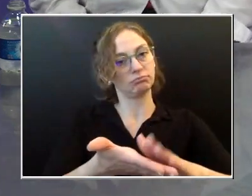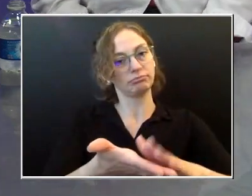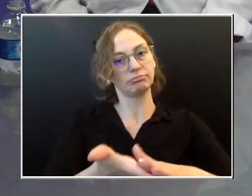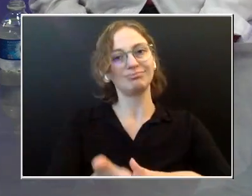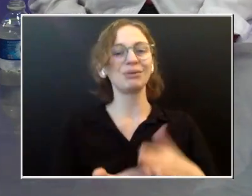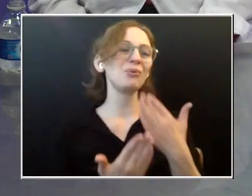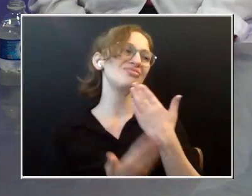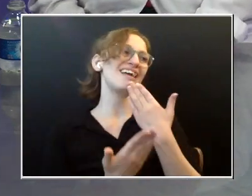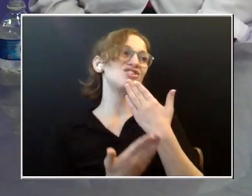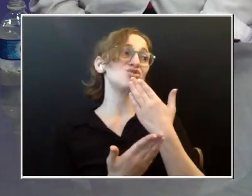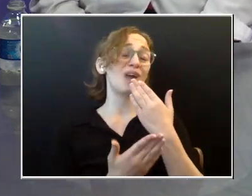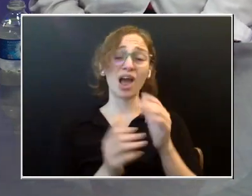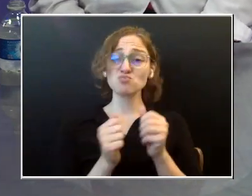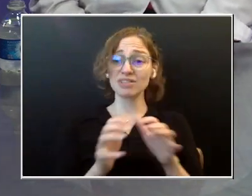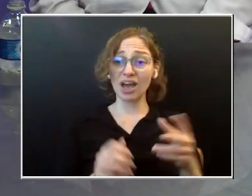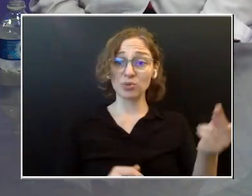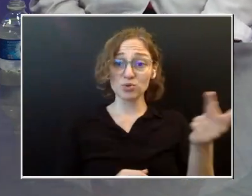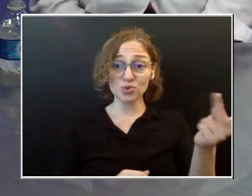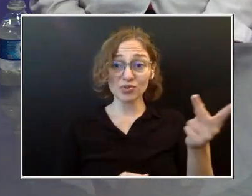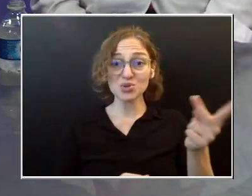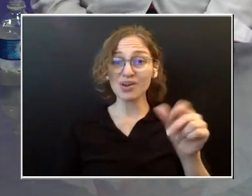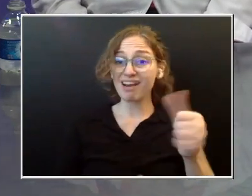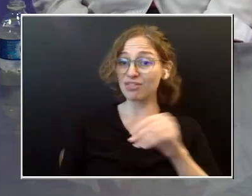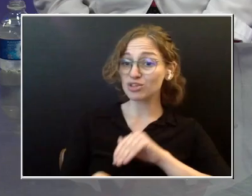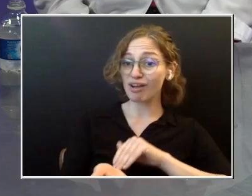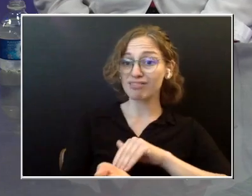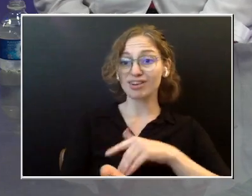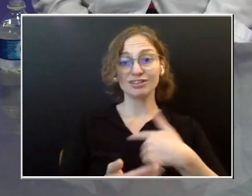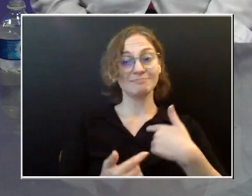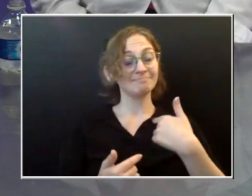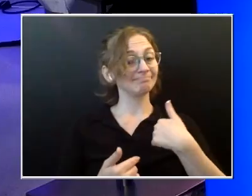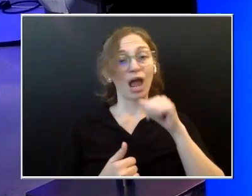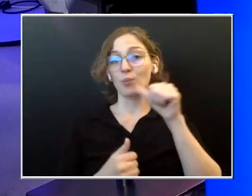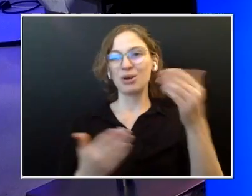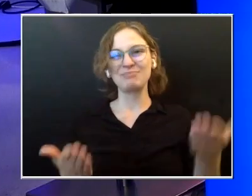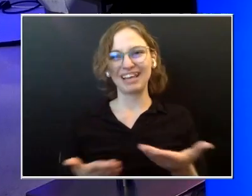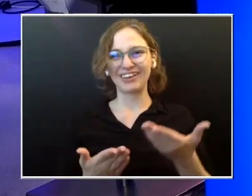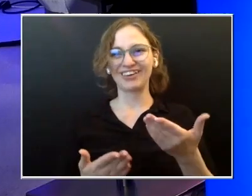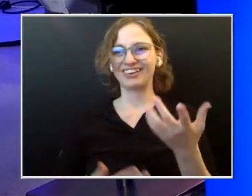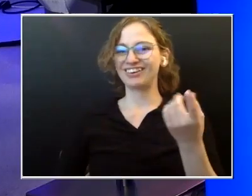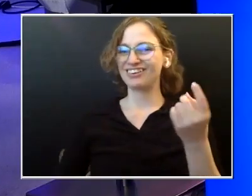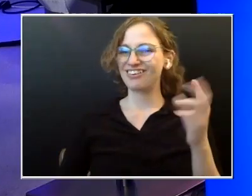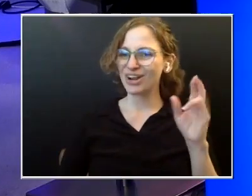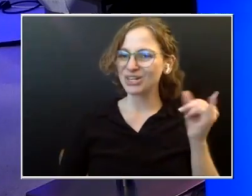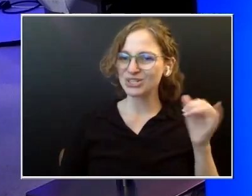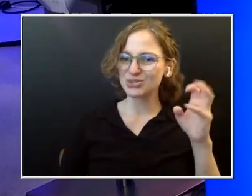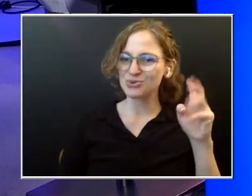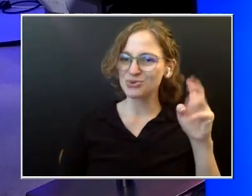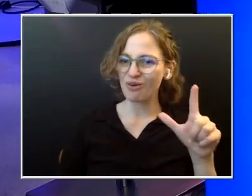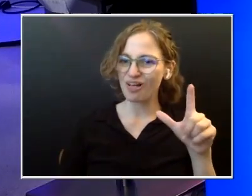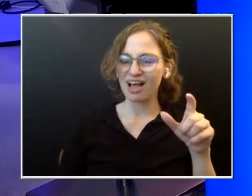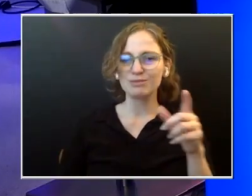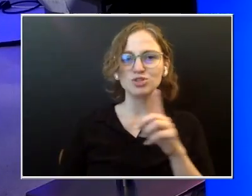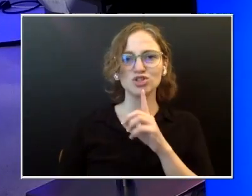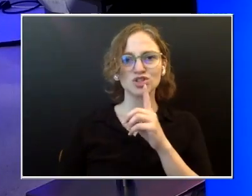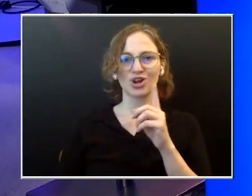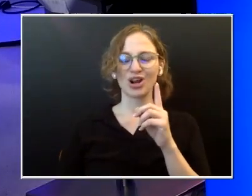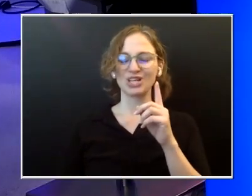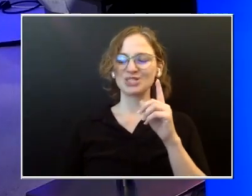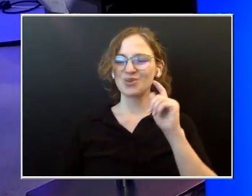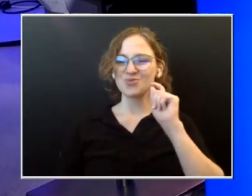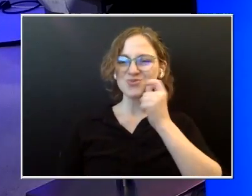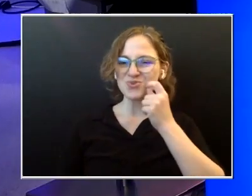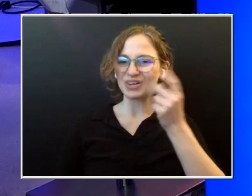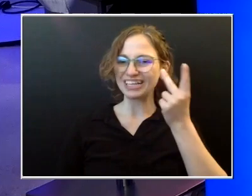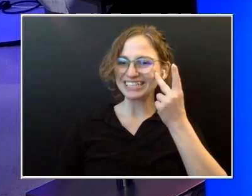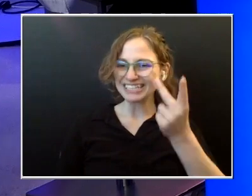of you and others, I would not be here. So, Dr. Jewel, this must be so cool to see a patient come back full circle and be